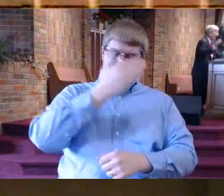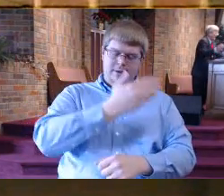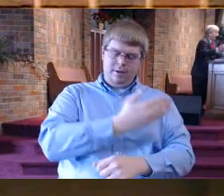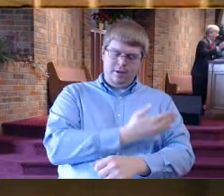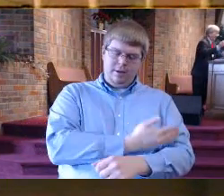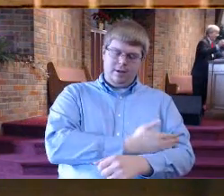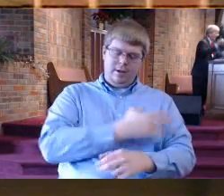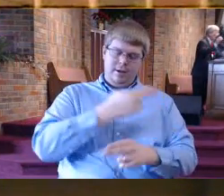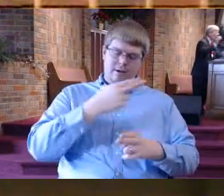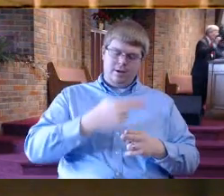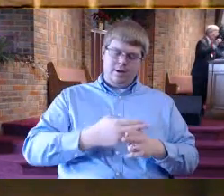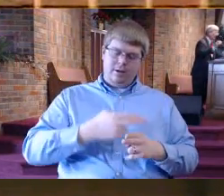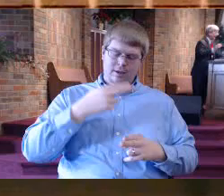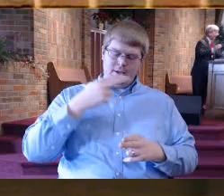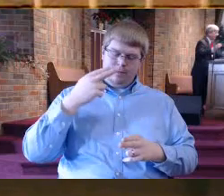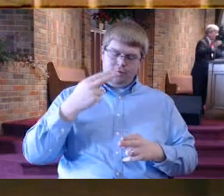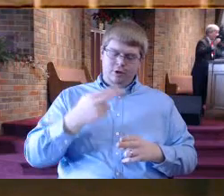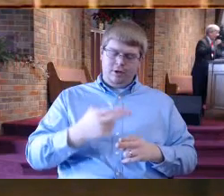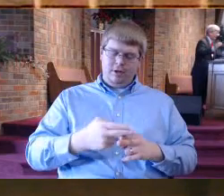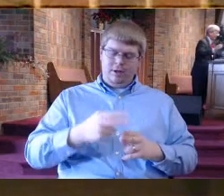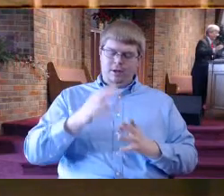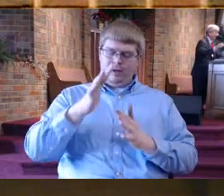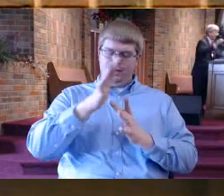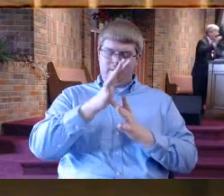son, they call him